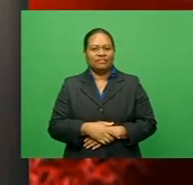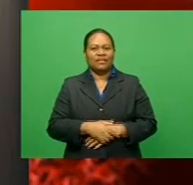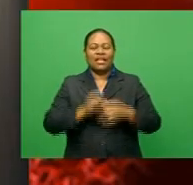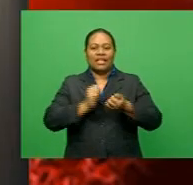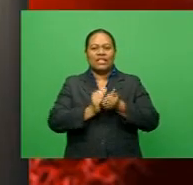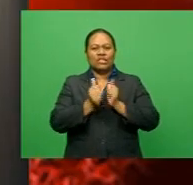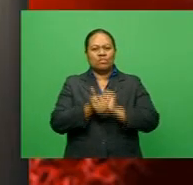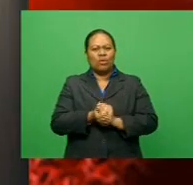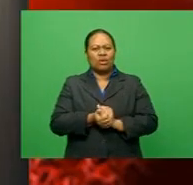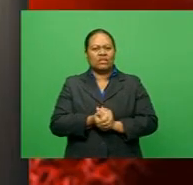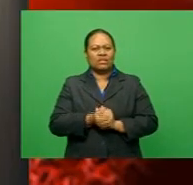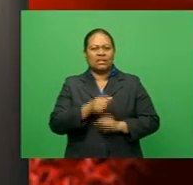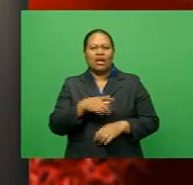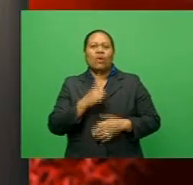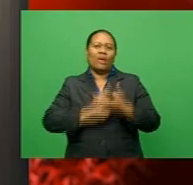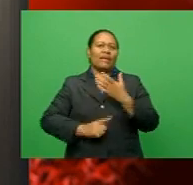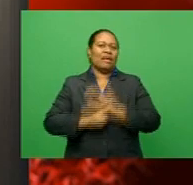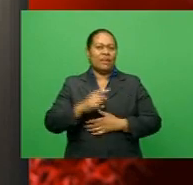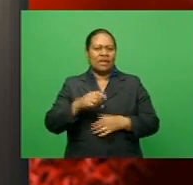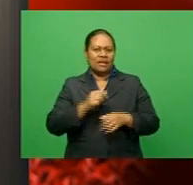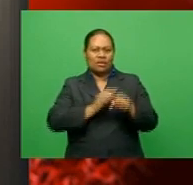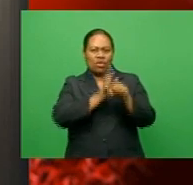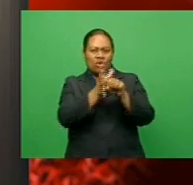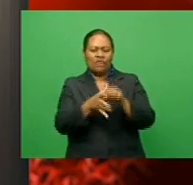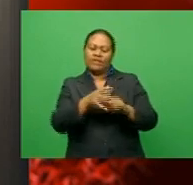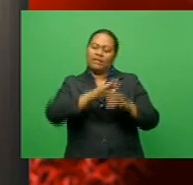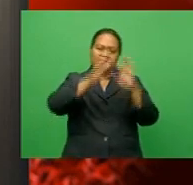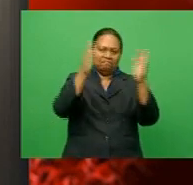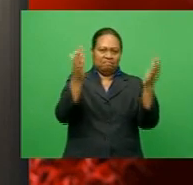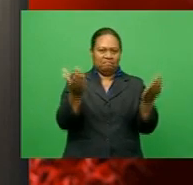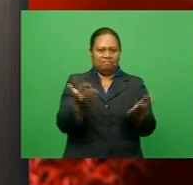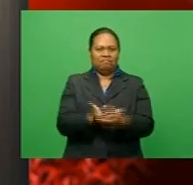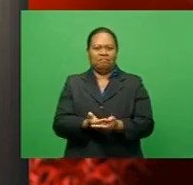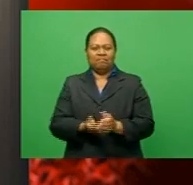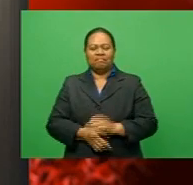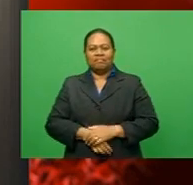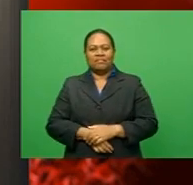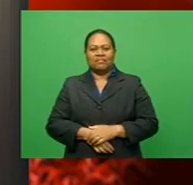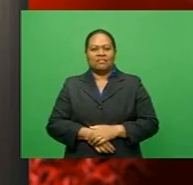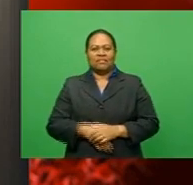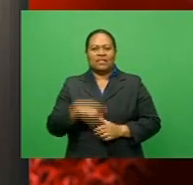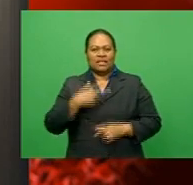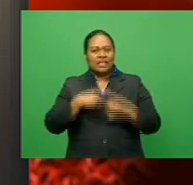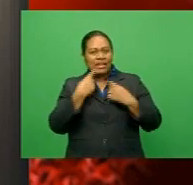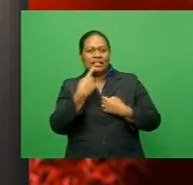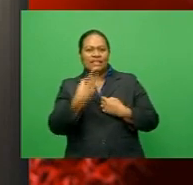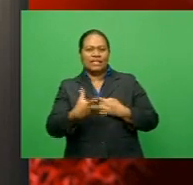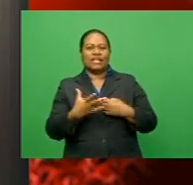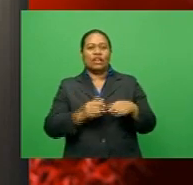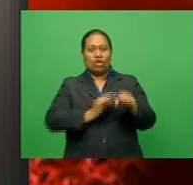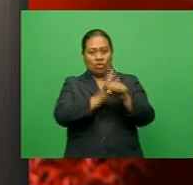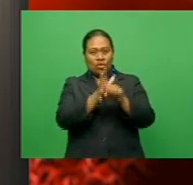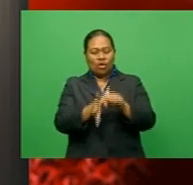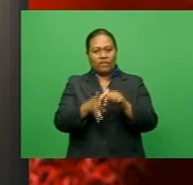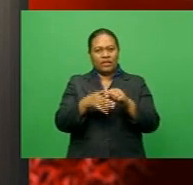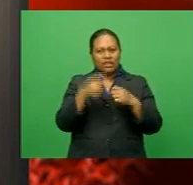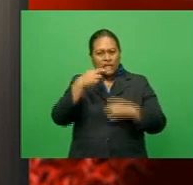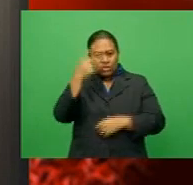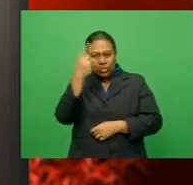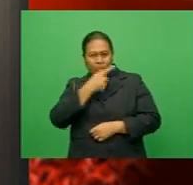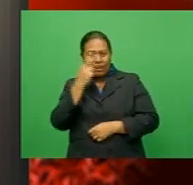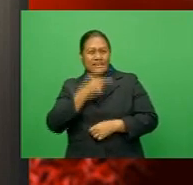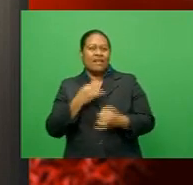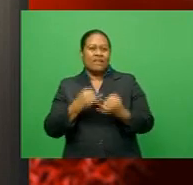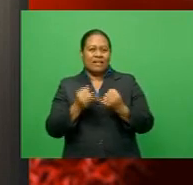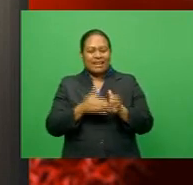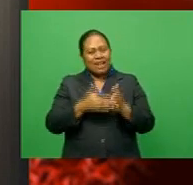Sports has not been spared by COVID-19 around the world. However, it is now being said that COVID-19 transmission risk is very